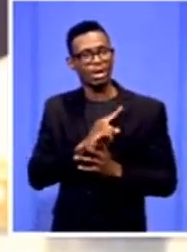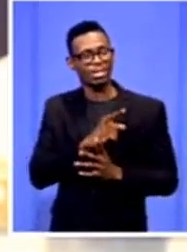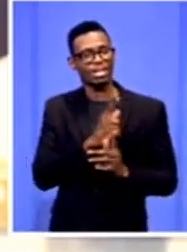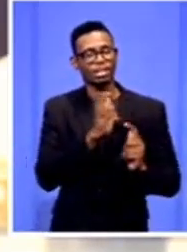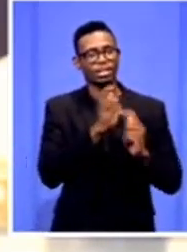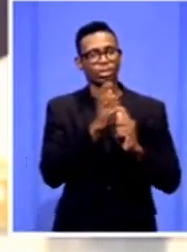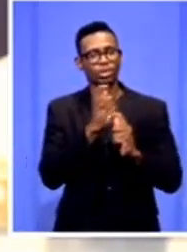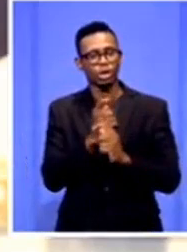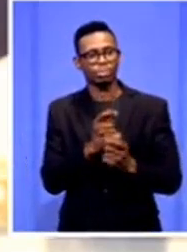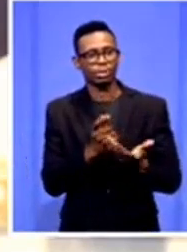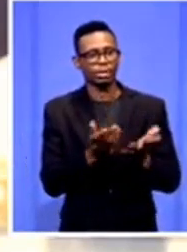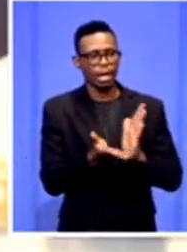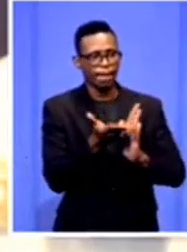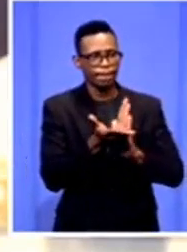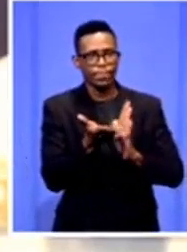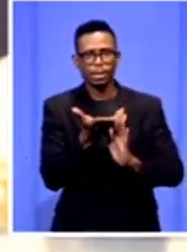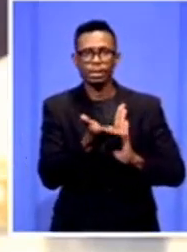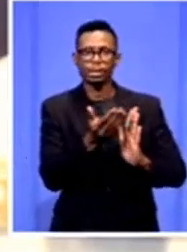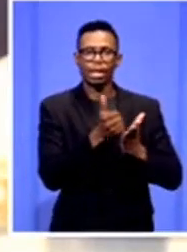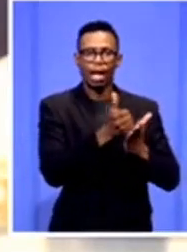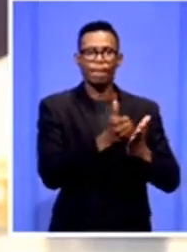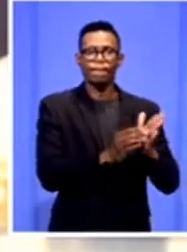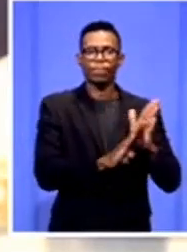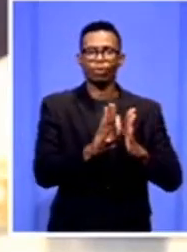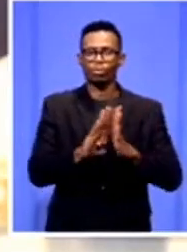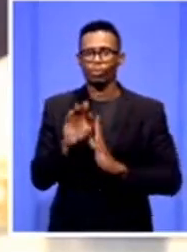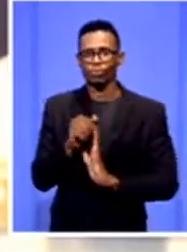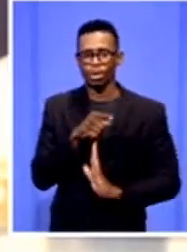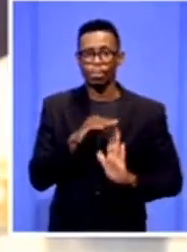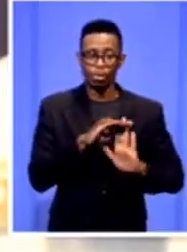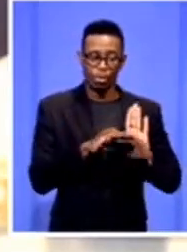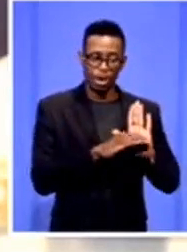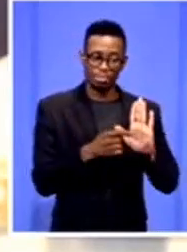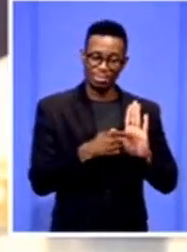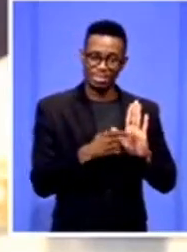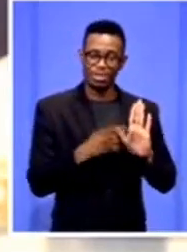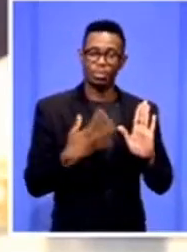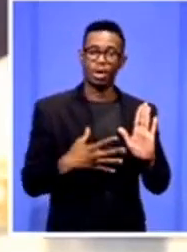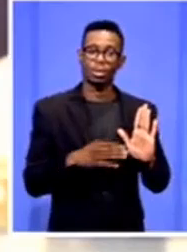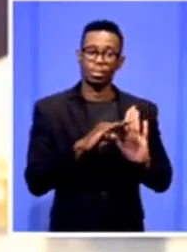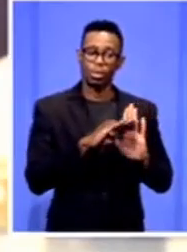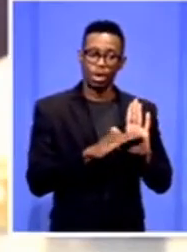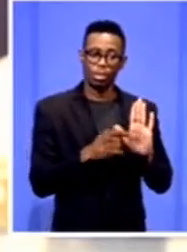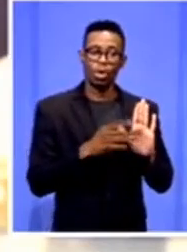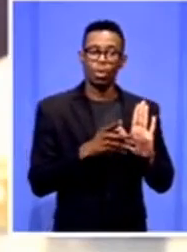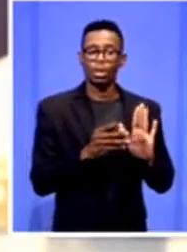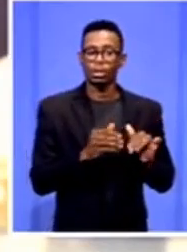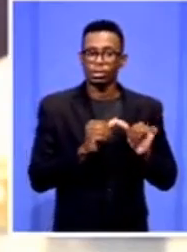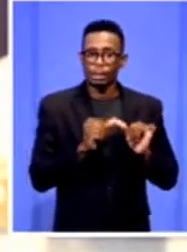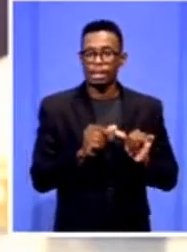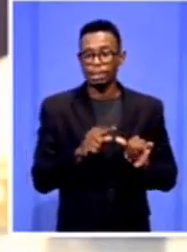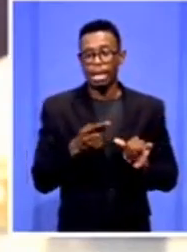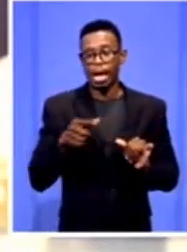The program will be extended this year to the following areas in the coming financial year.